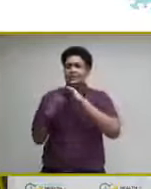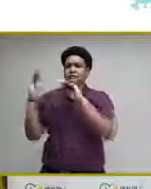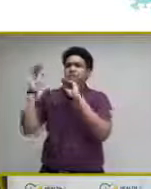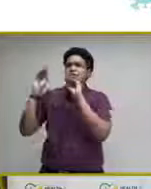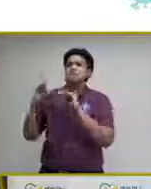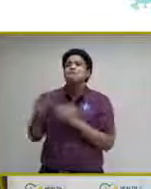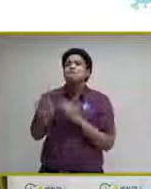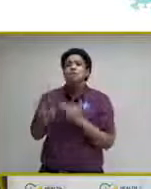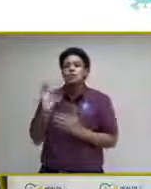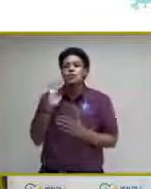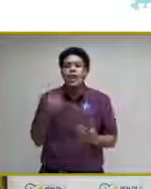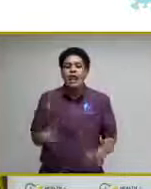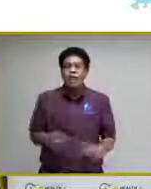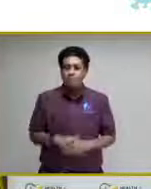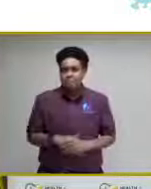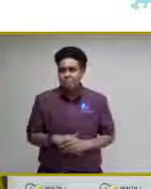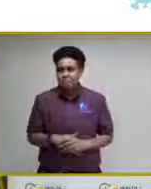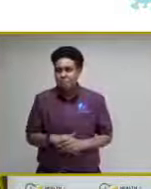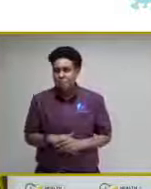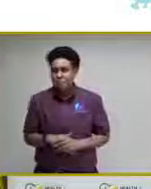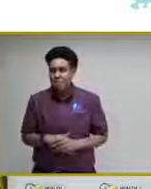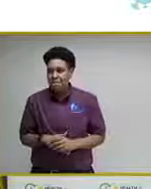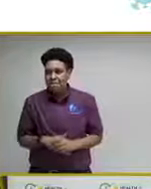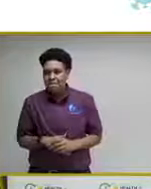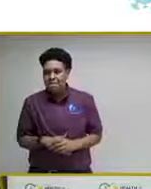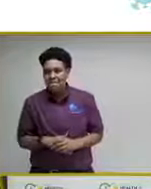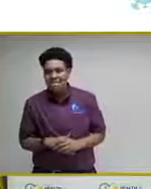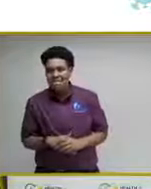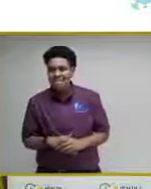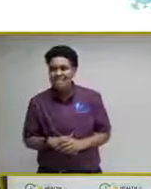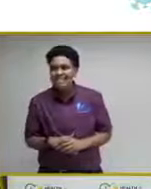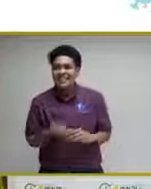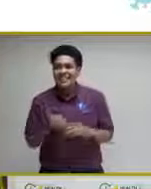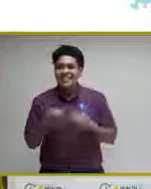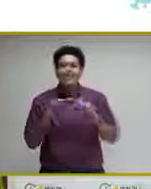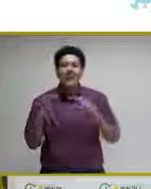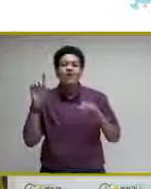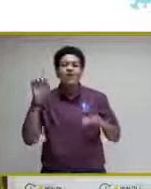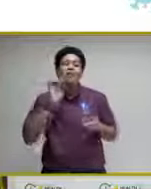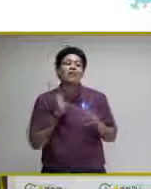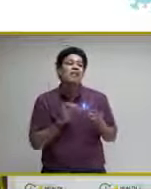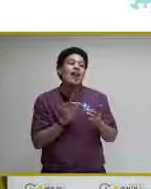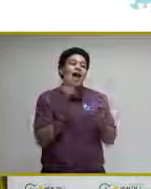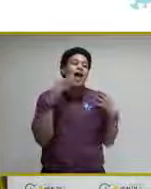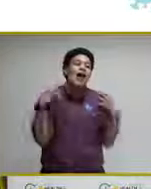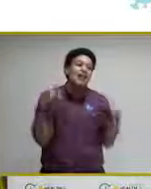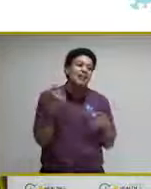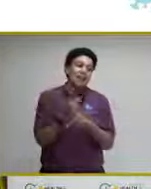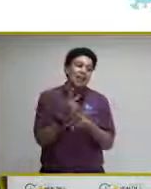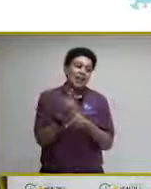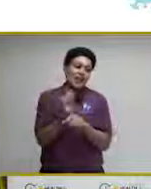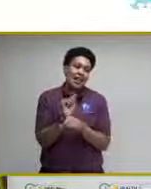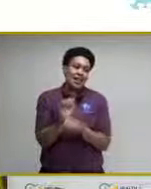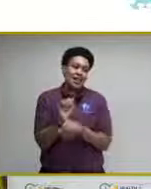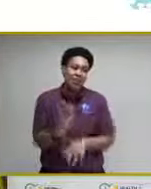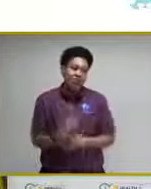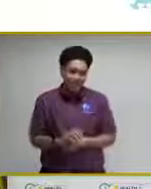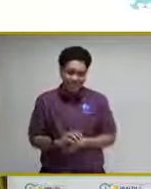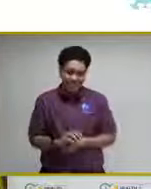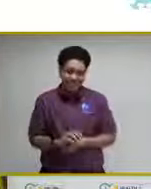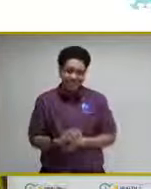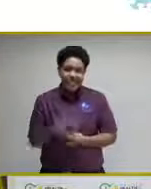that will take place. So even though in phase one we're talking about healthcare workers,